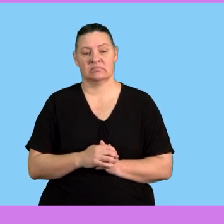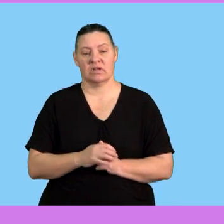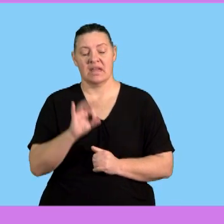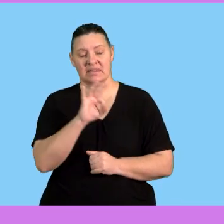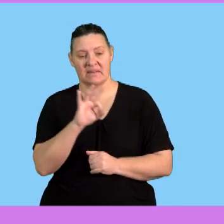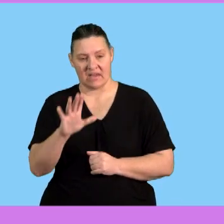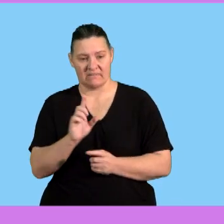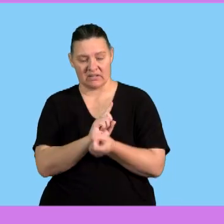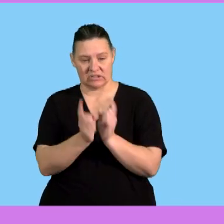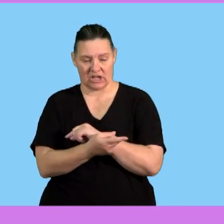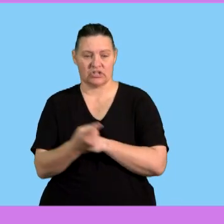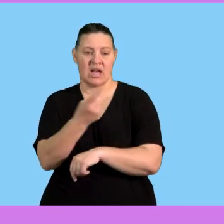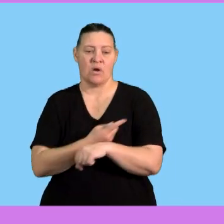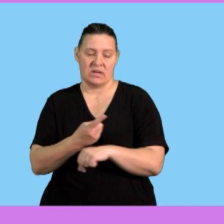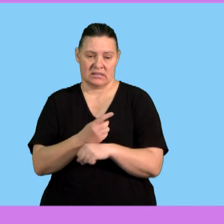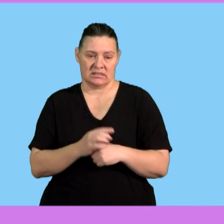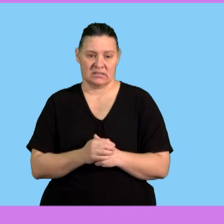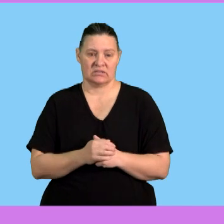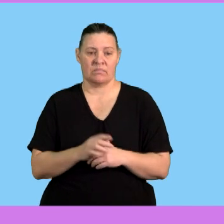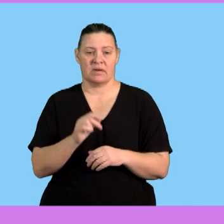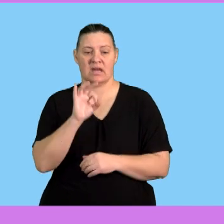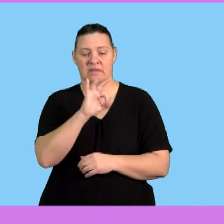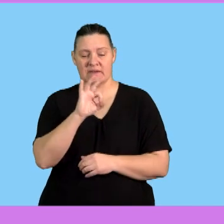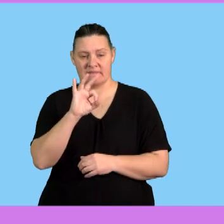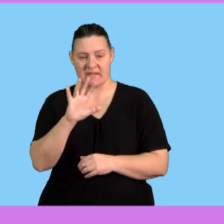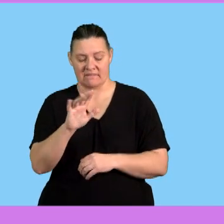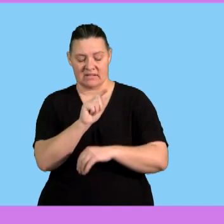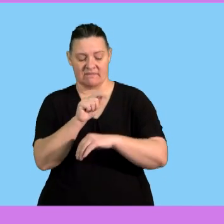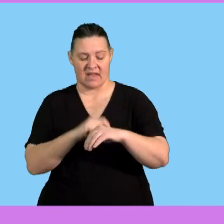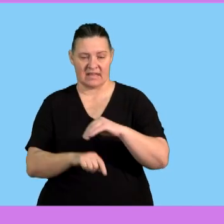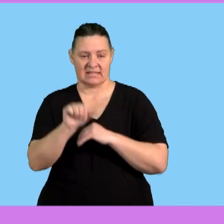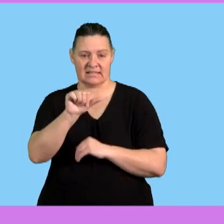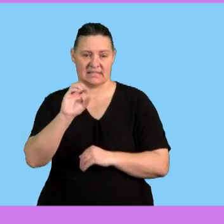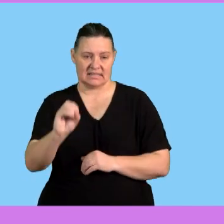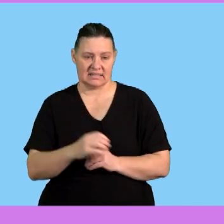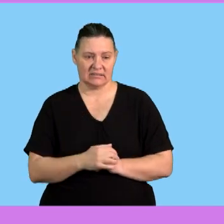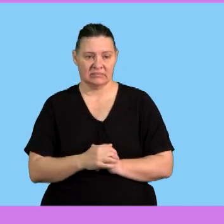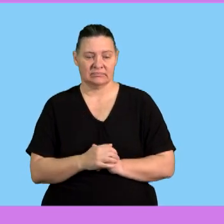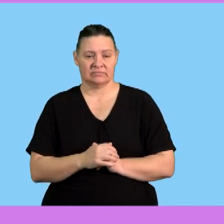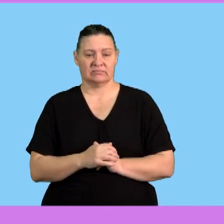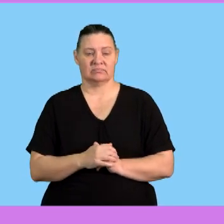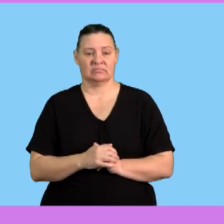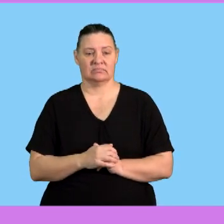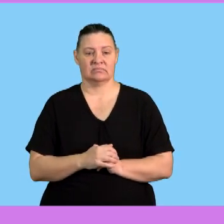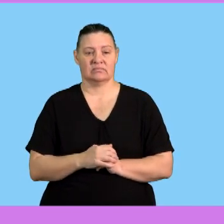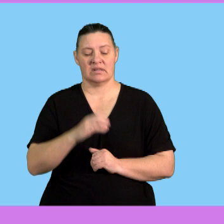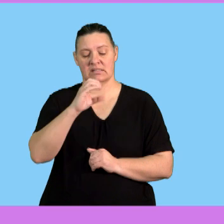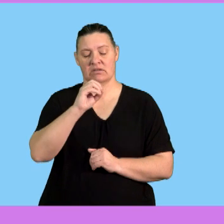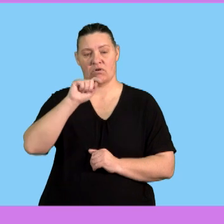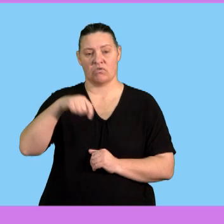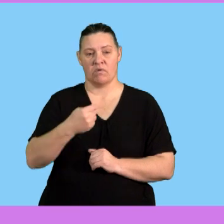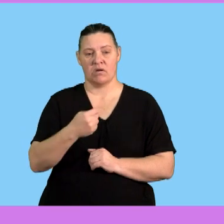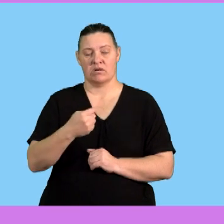to hours. So we are going to divide by 60. So this will give us